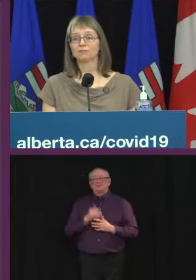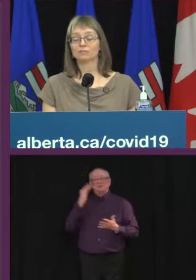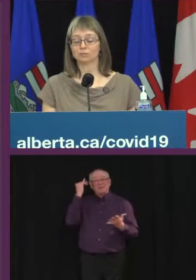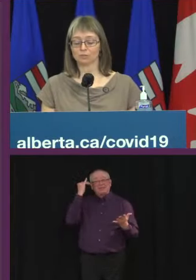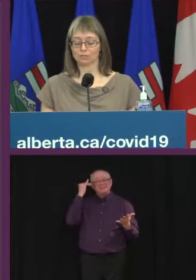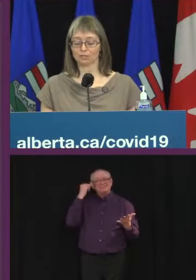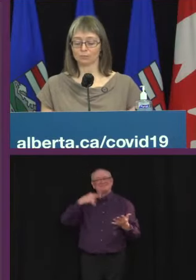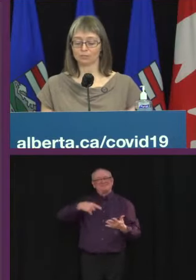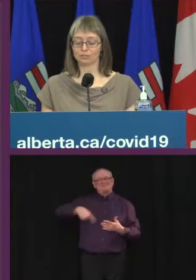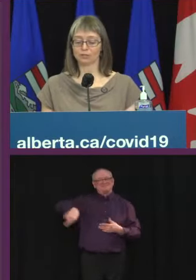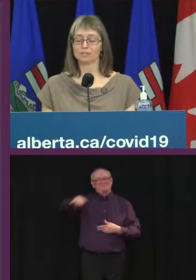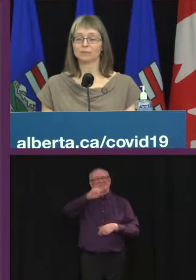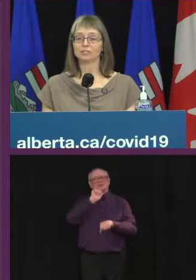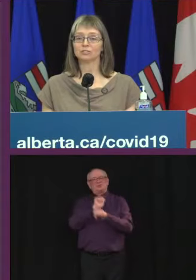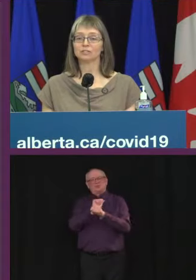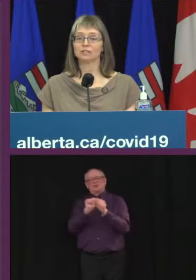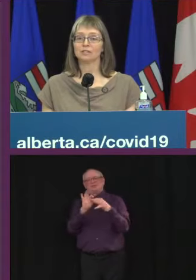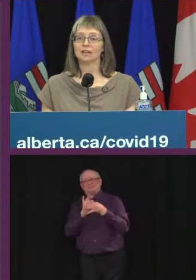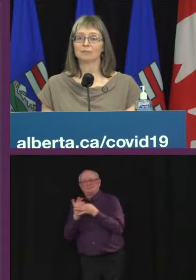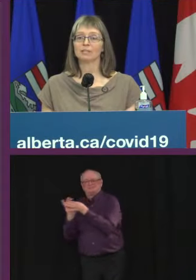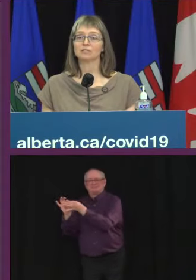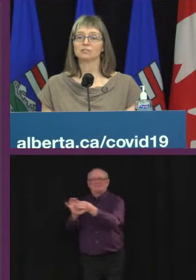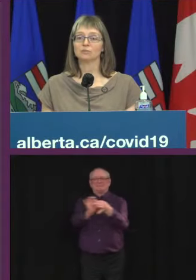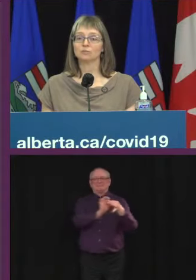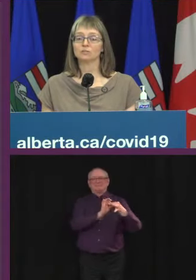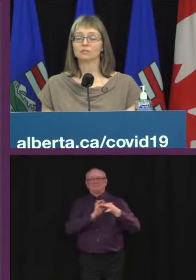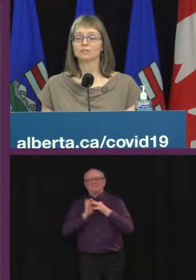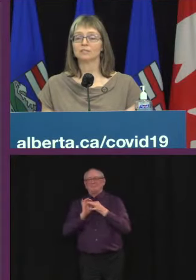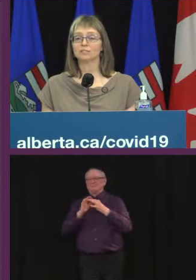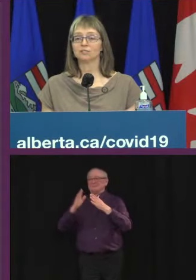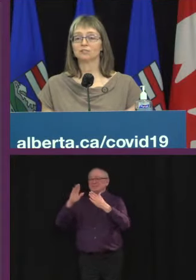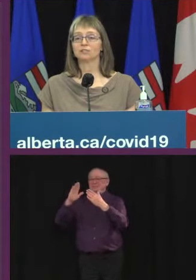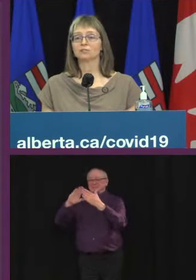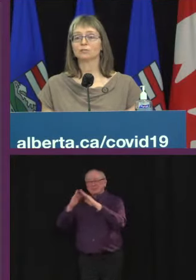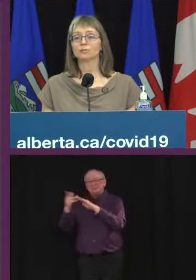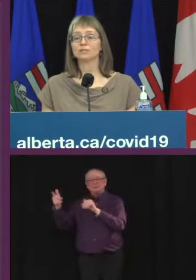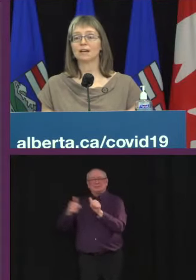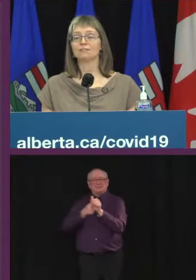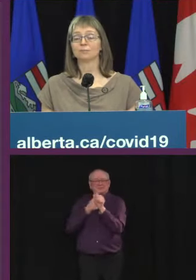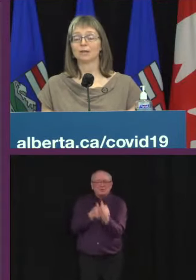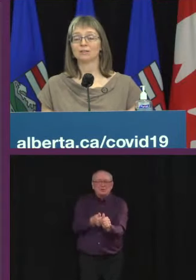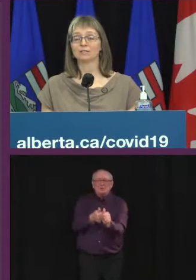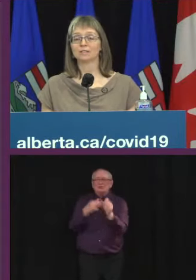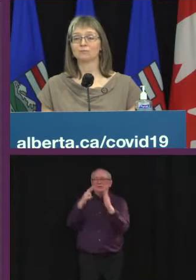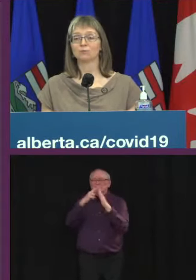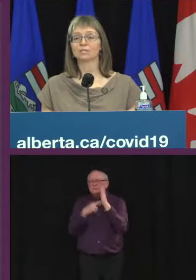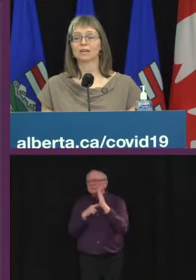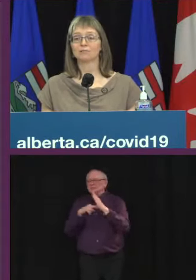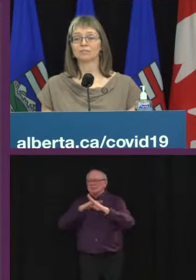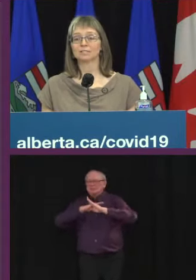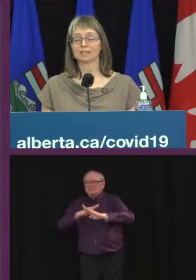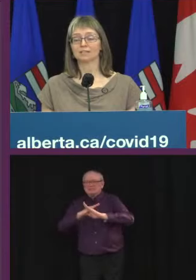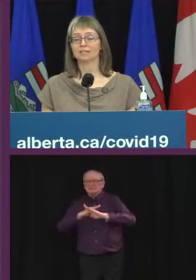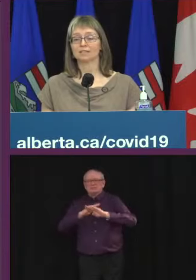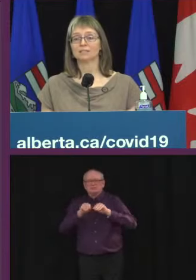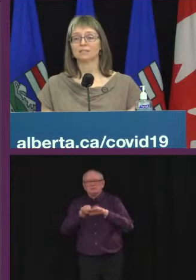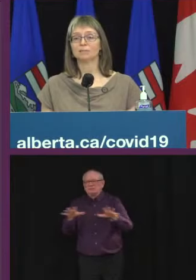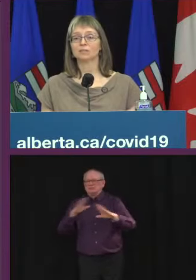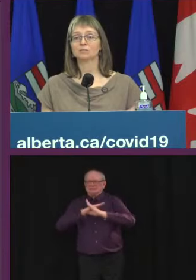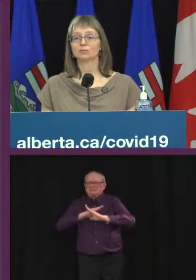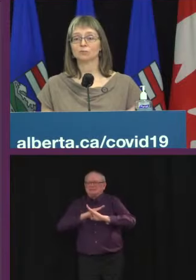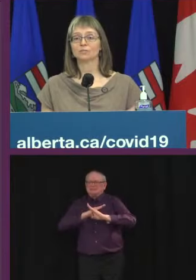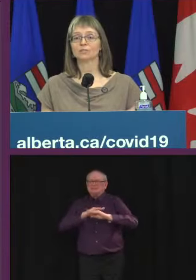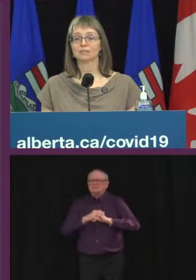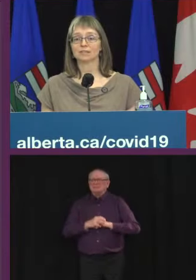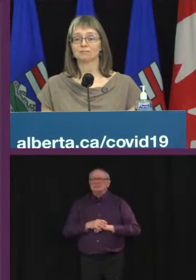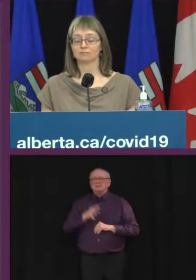we have reduced our community transmission, and because students, teachers, school staff, and parents have worked every day to keep